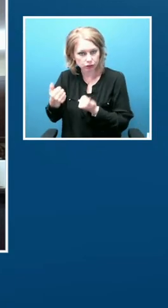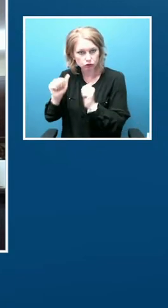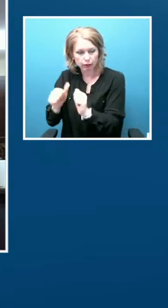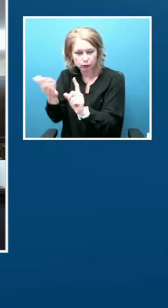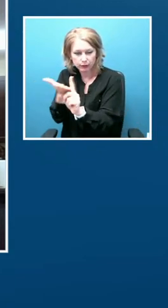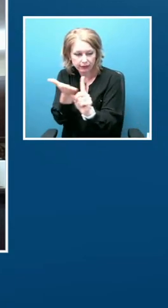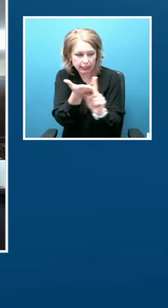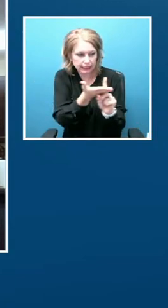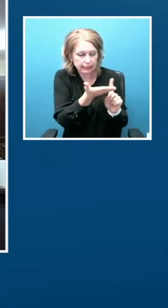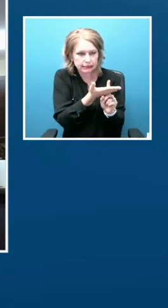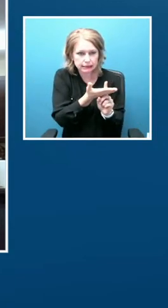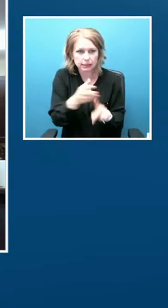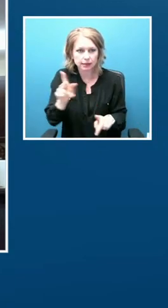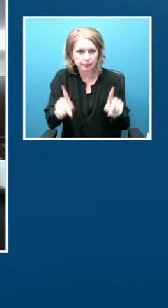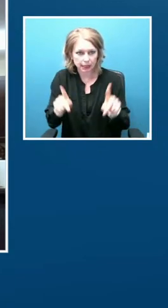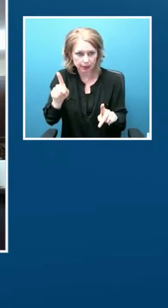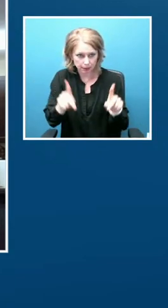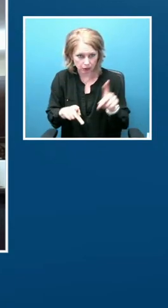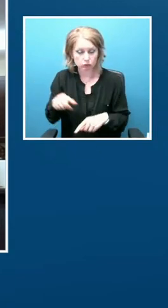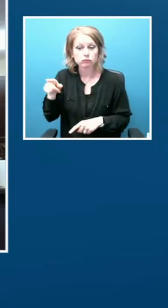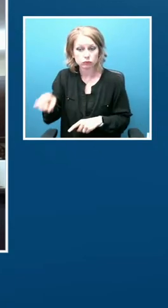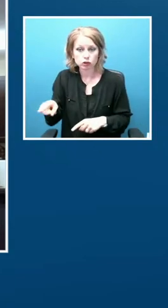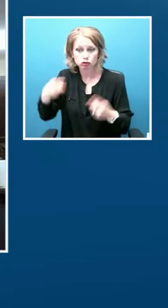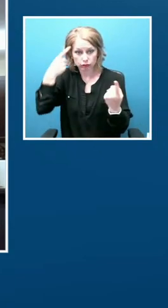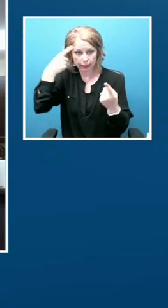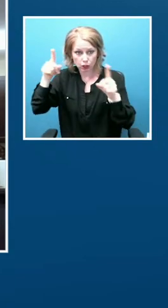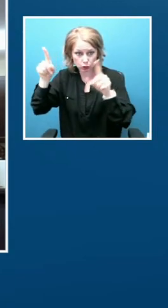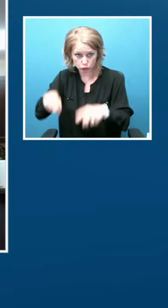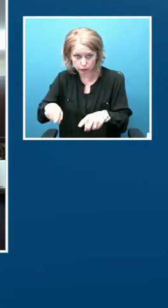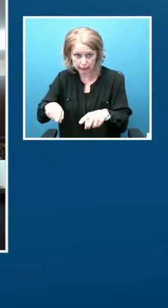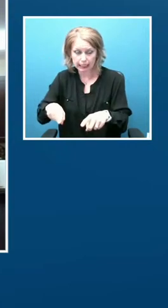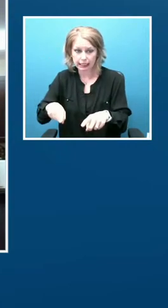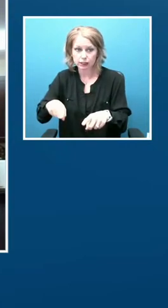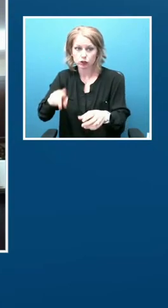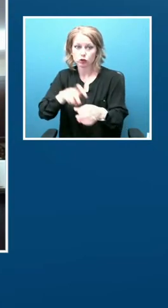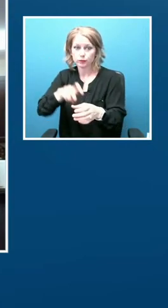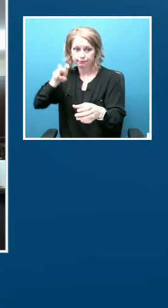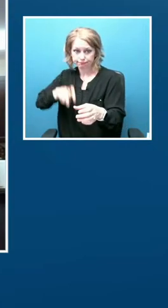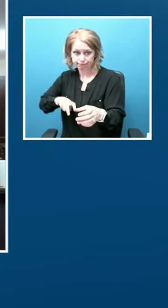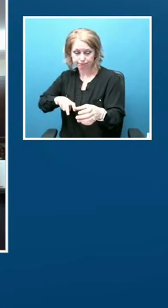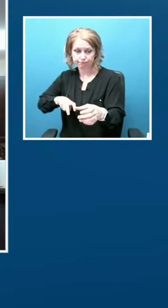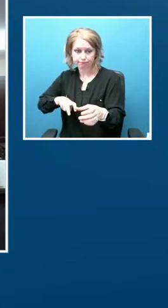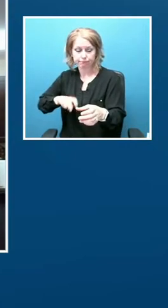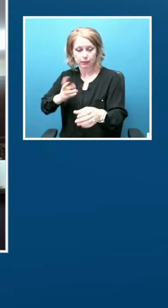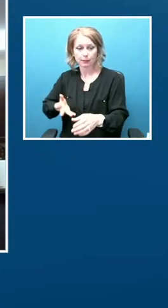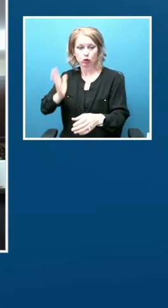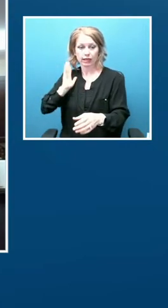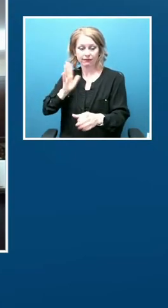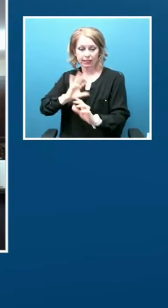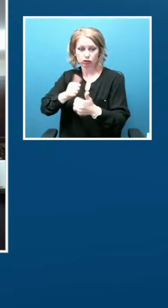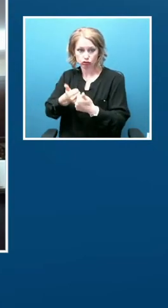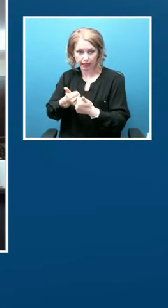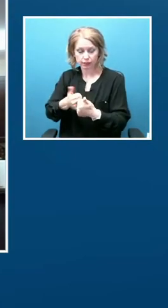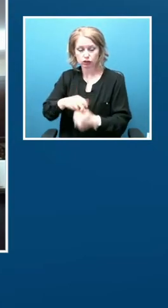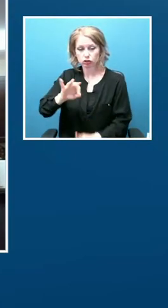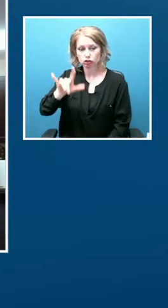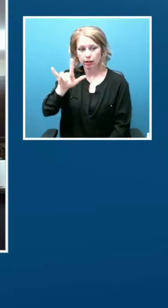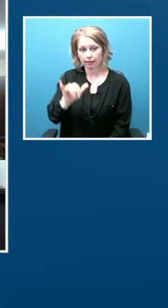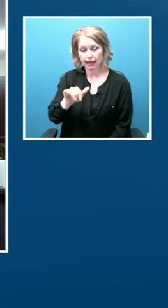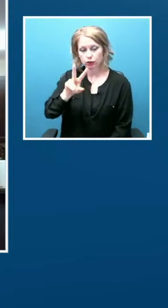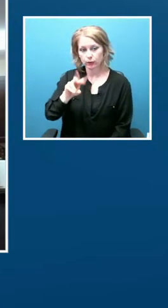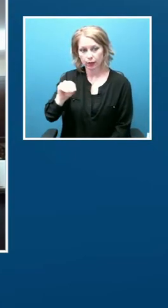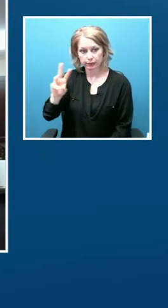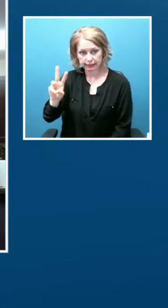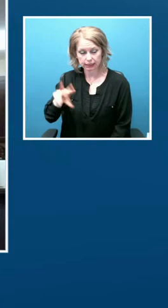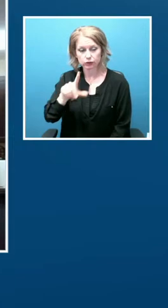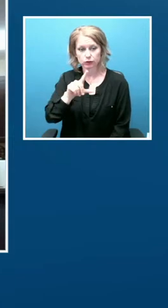parties, agreed to withdraw the prior challenges in a July 26, 2020 memorandum of